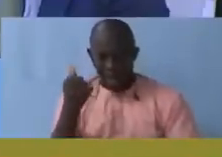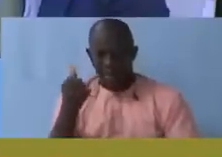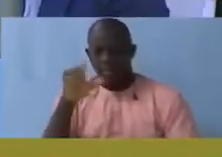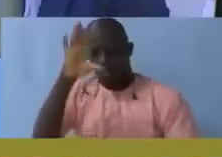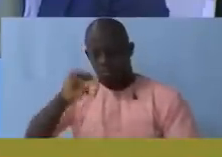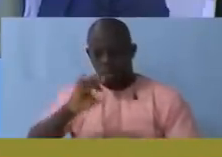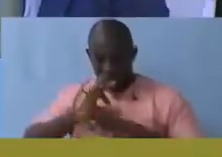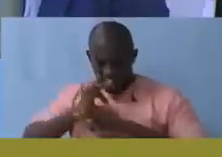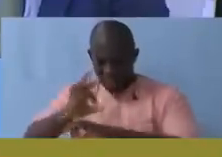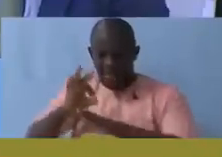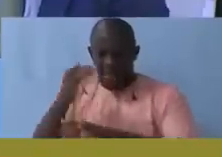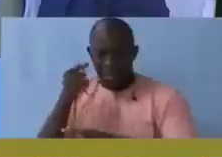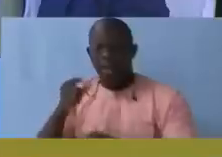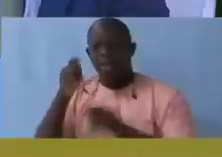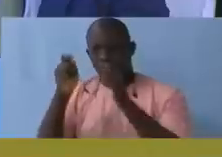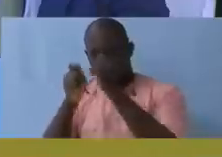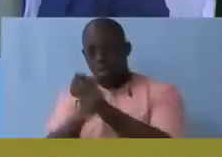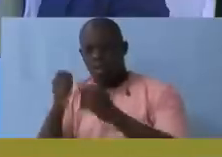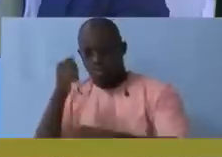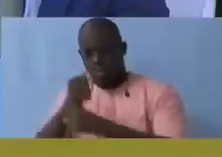interests?